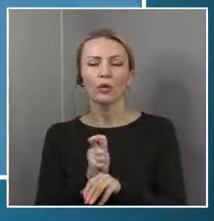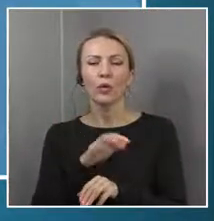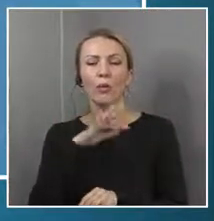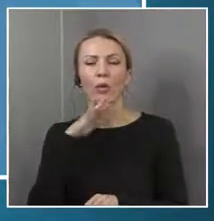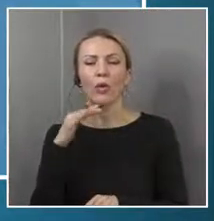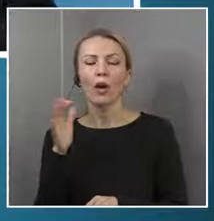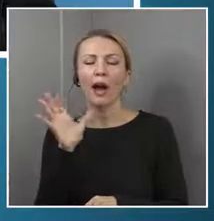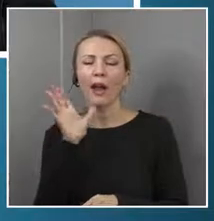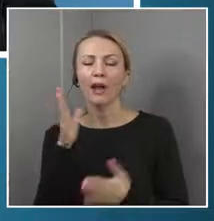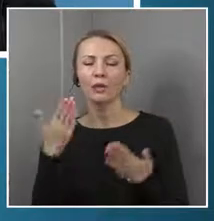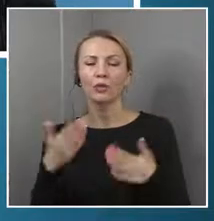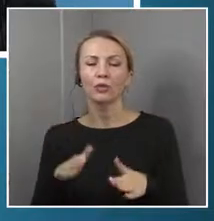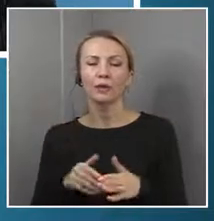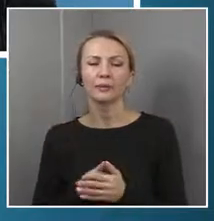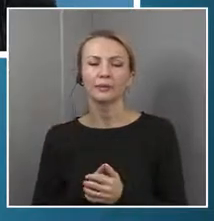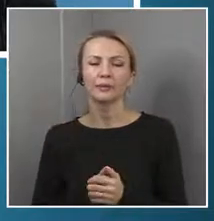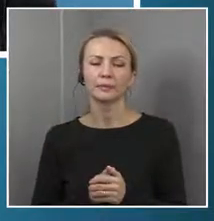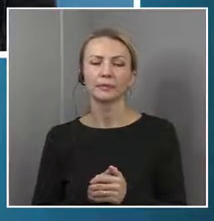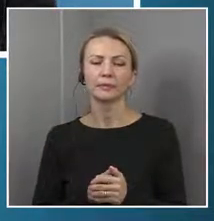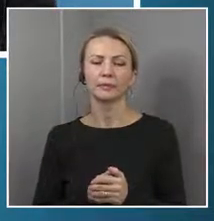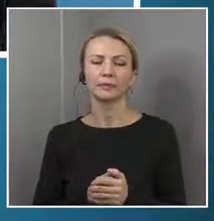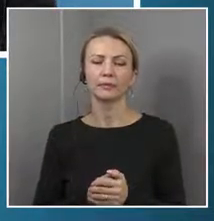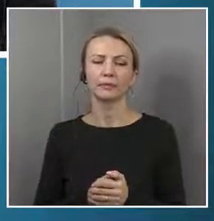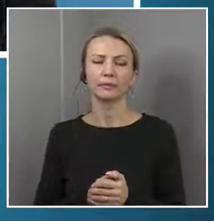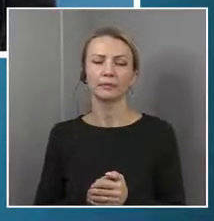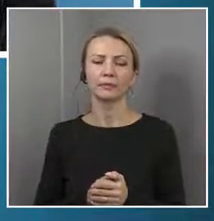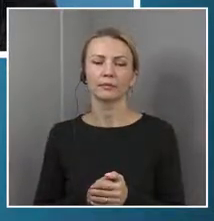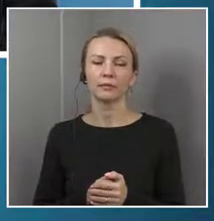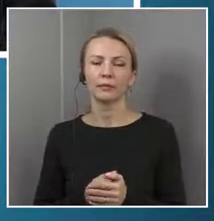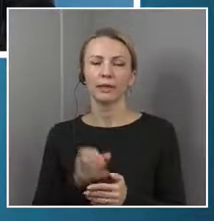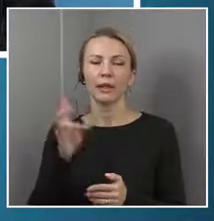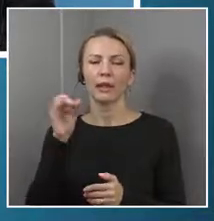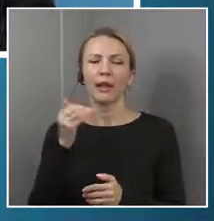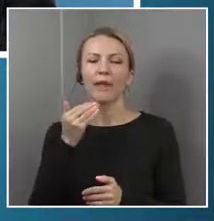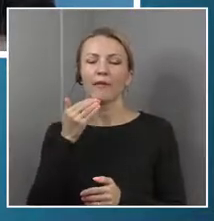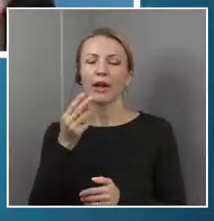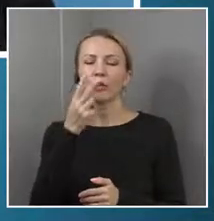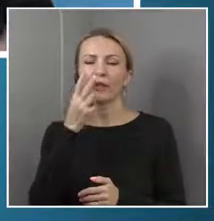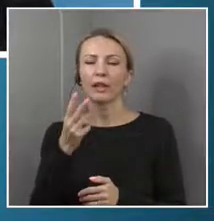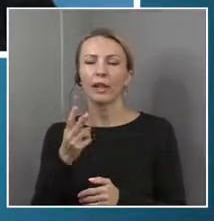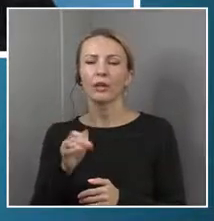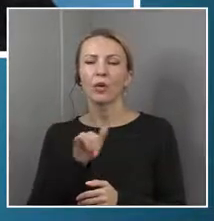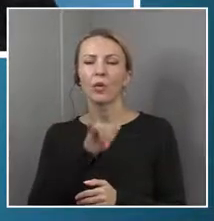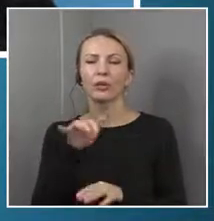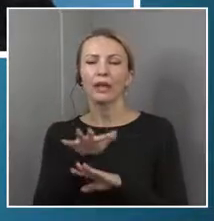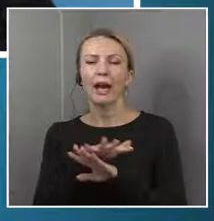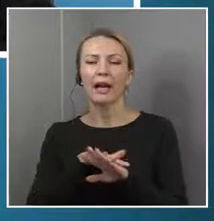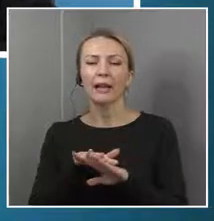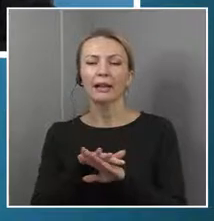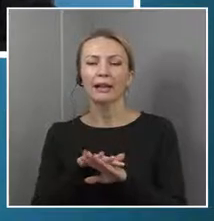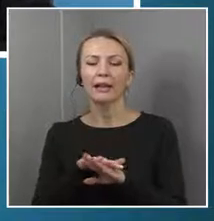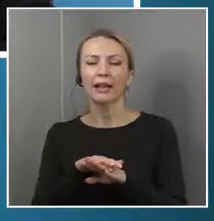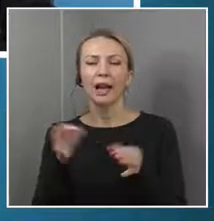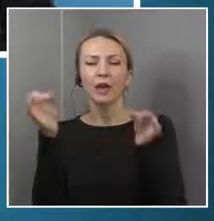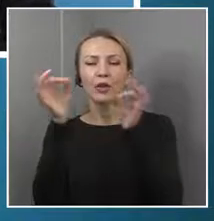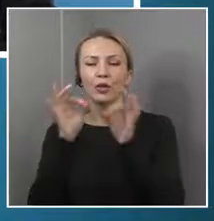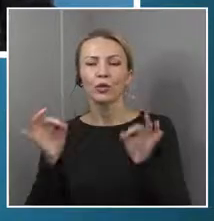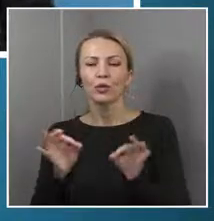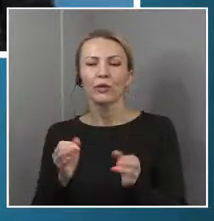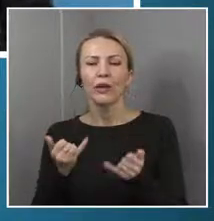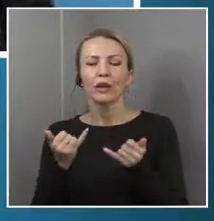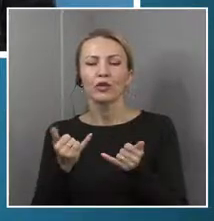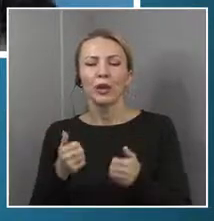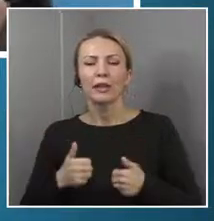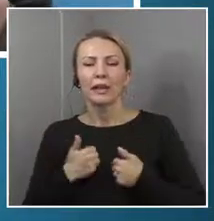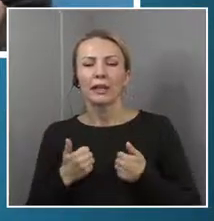has been and the art market for a very long time. What is your opinion? What is the